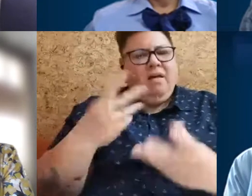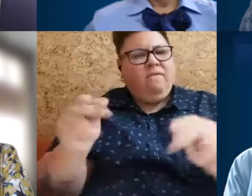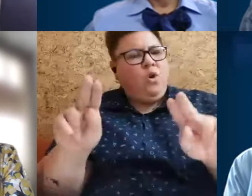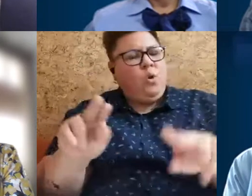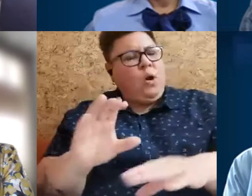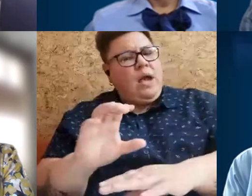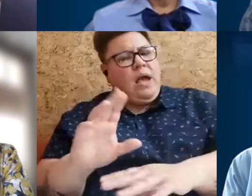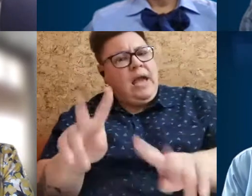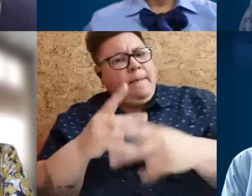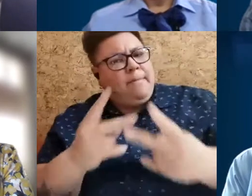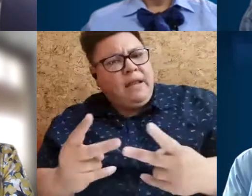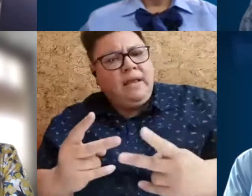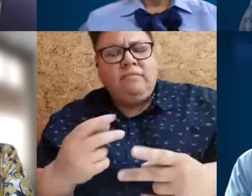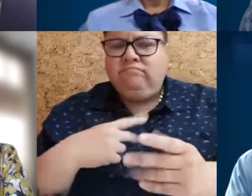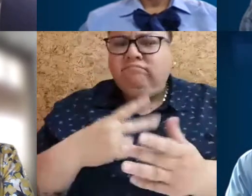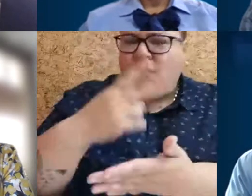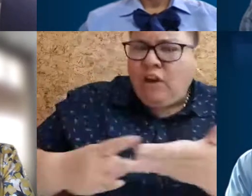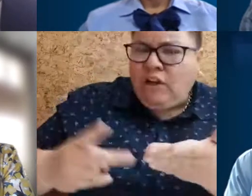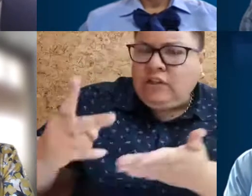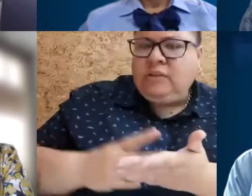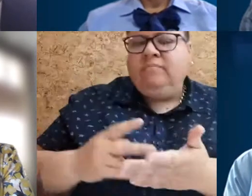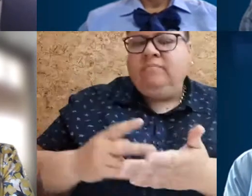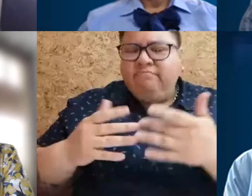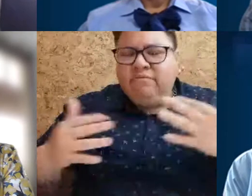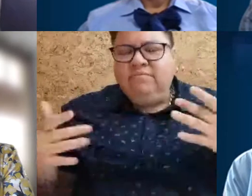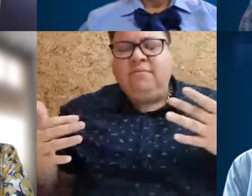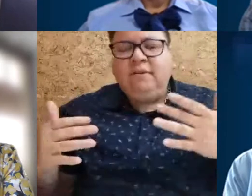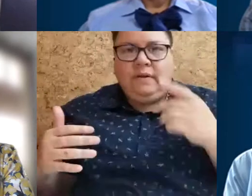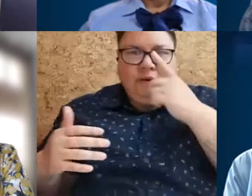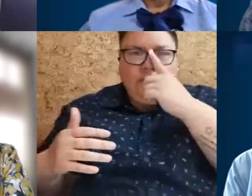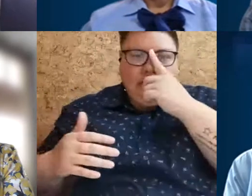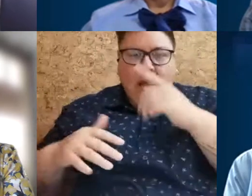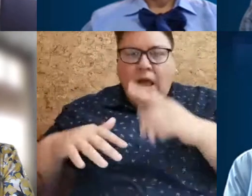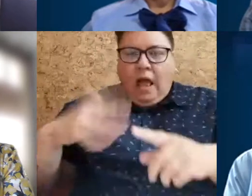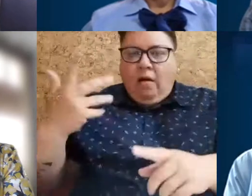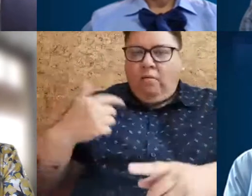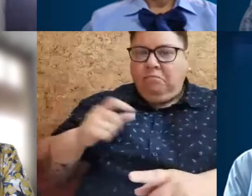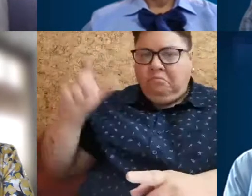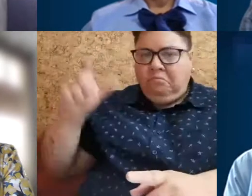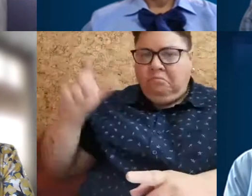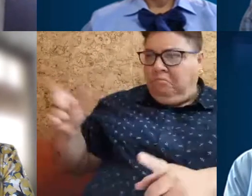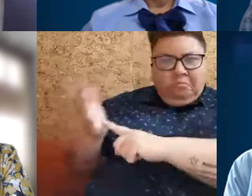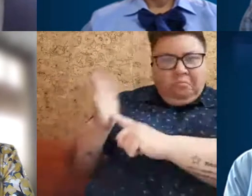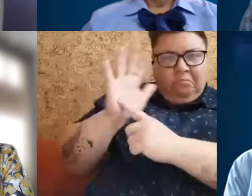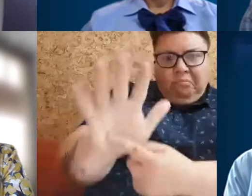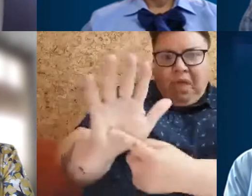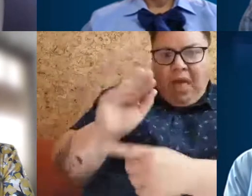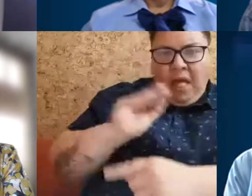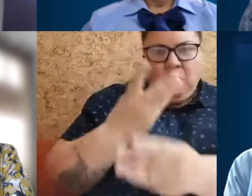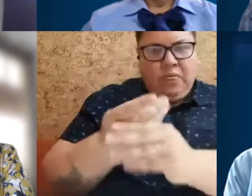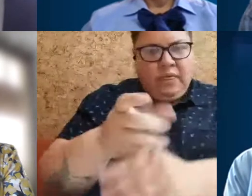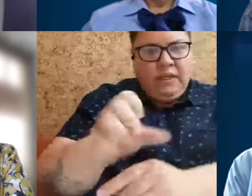registered directors. How do we register a representative with SARS?